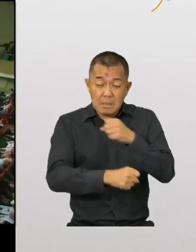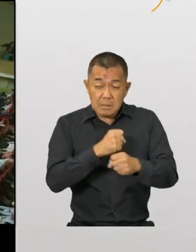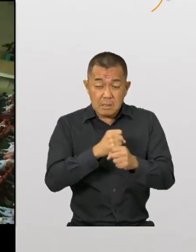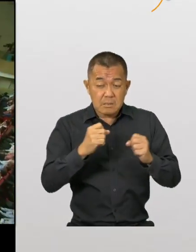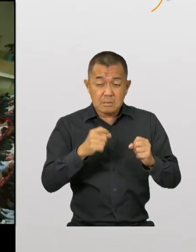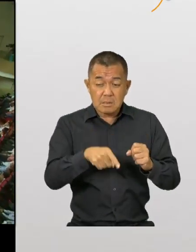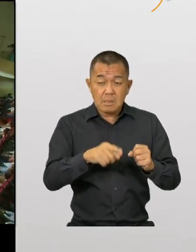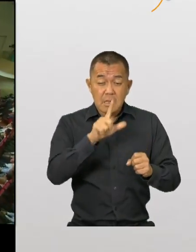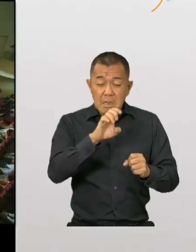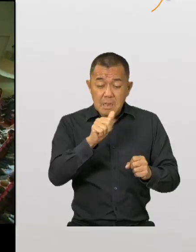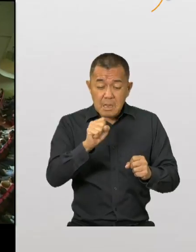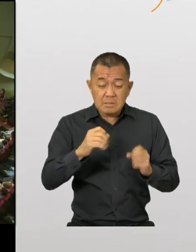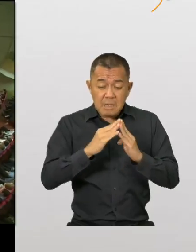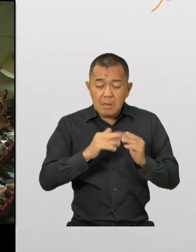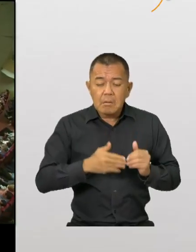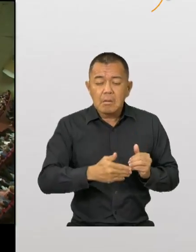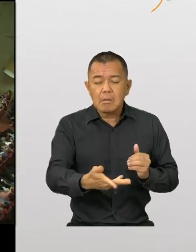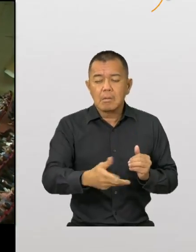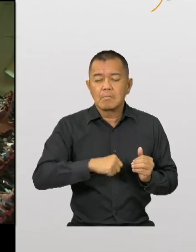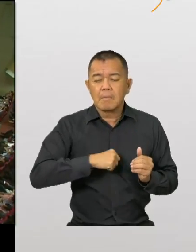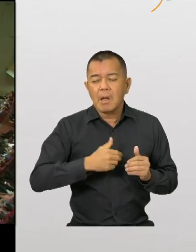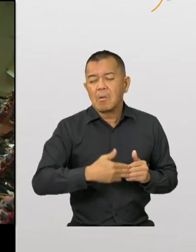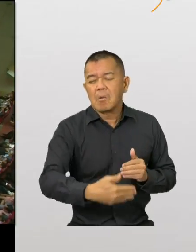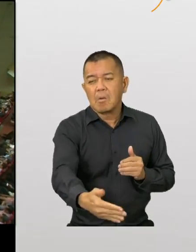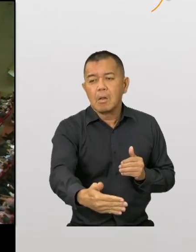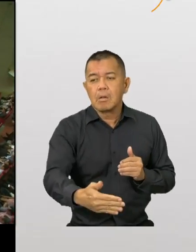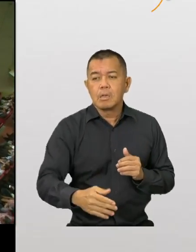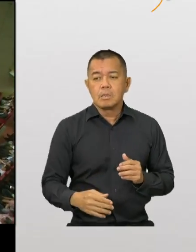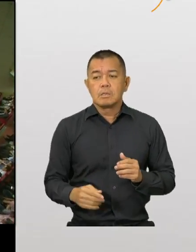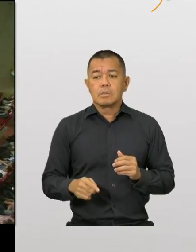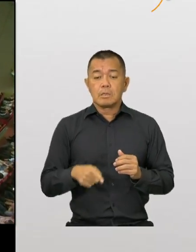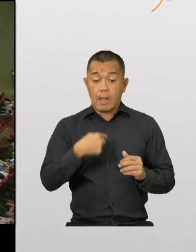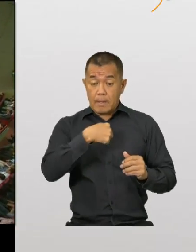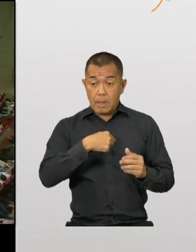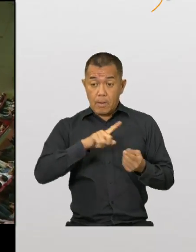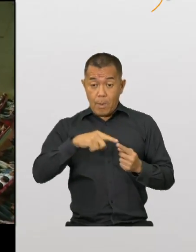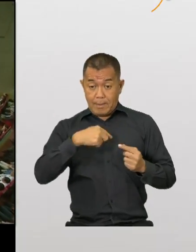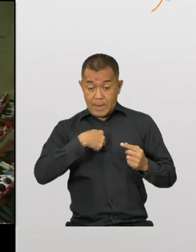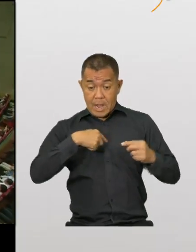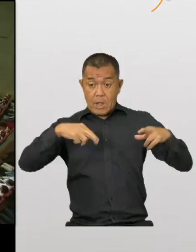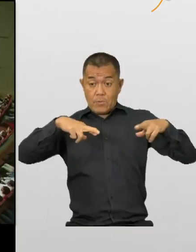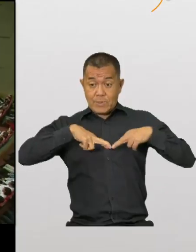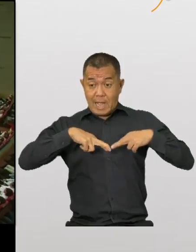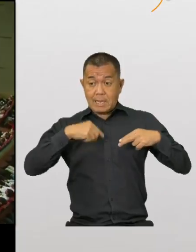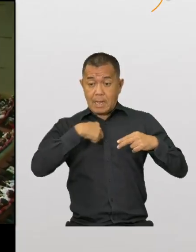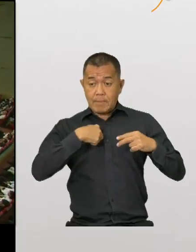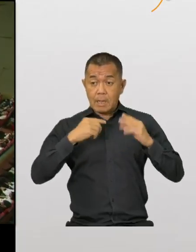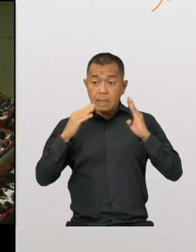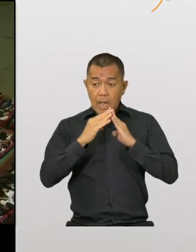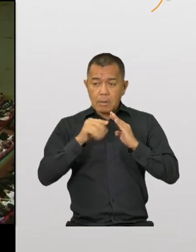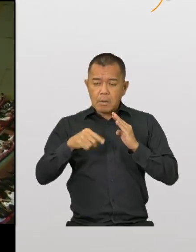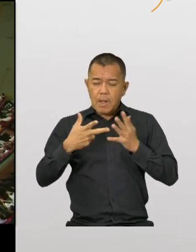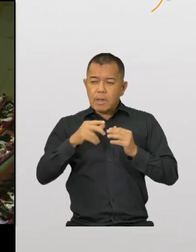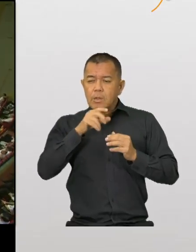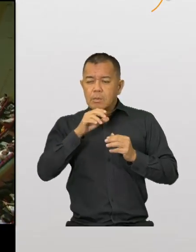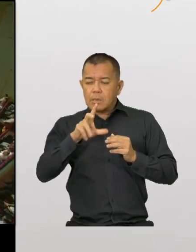In particular, when you retire, after living in your flat for 30 to 40 years, the flat